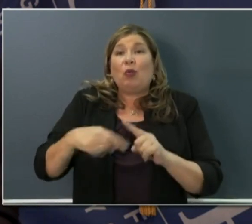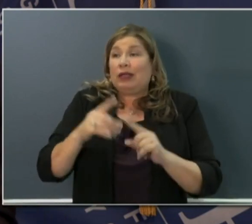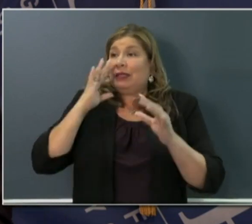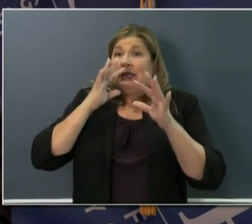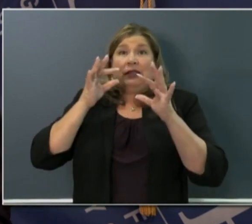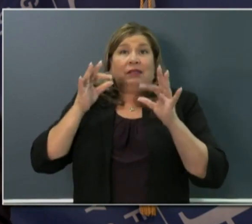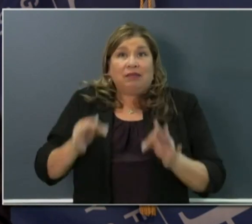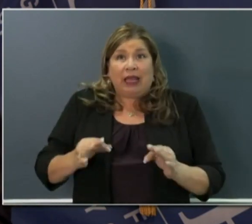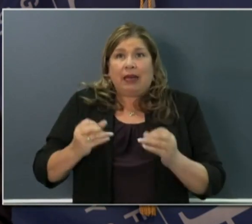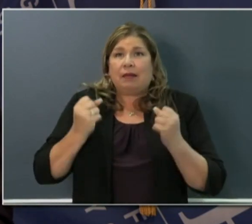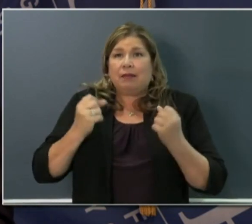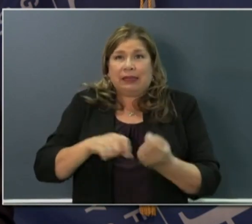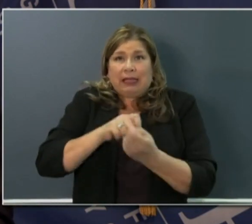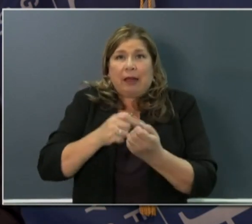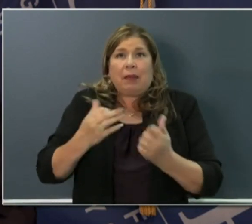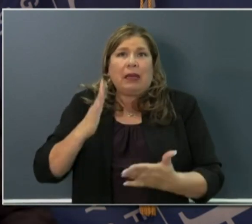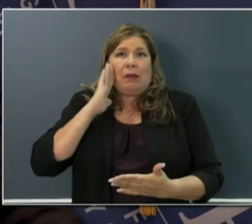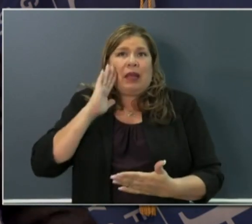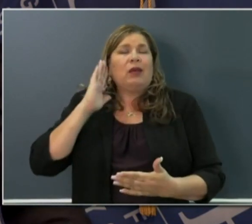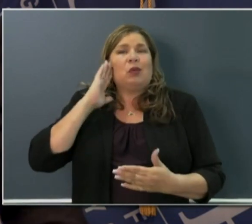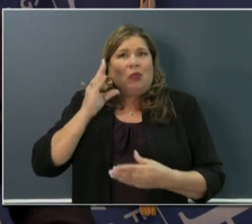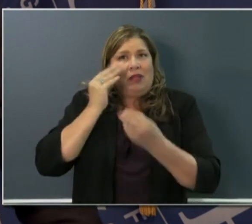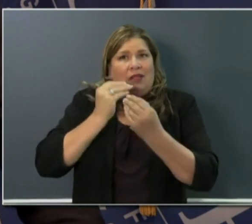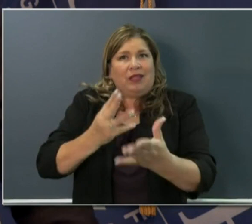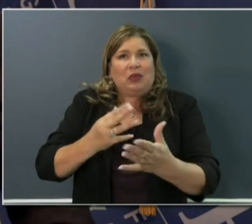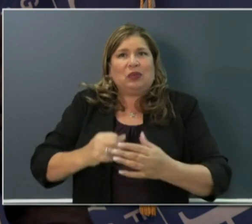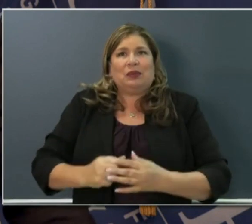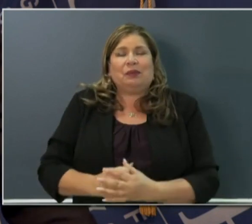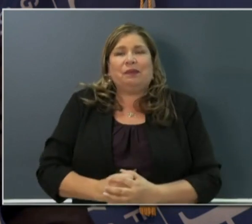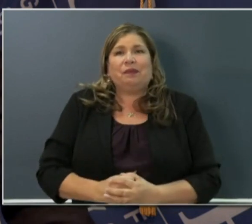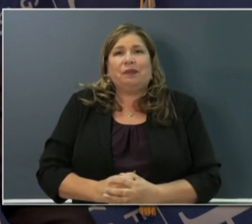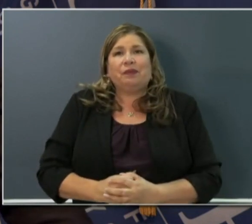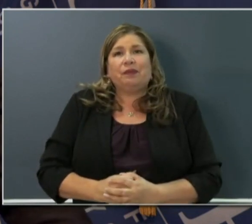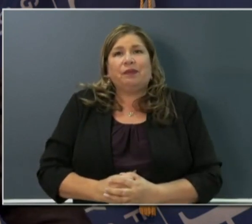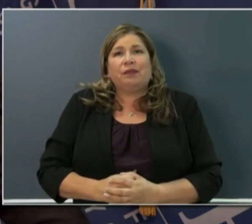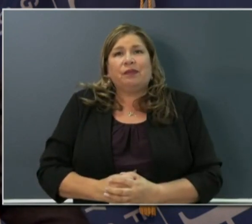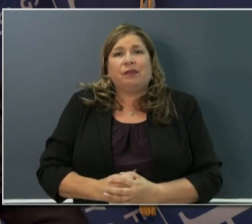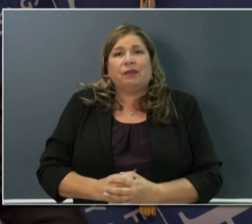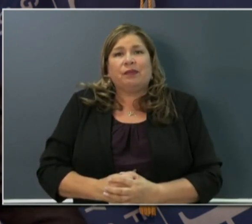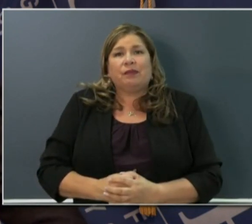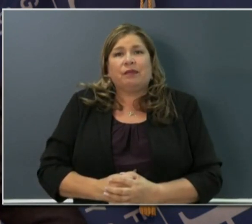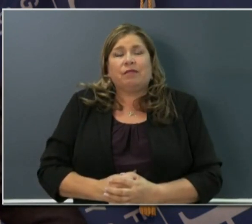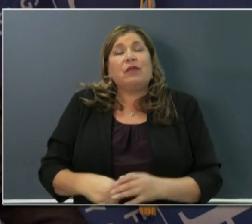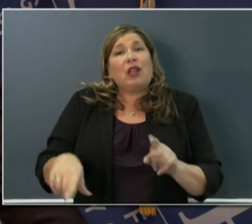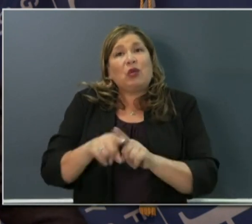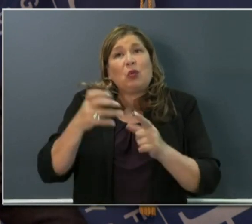that in the coming days. I want folks to know that we have already distributed